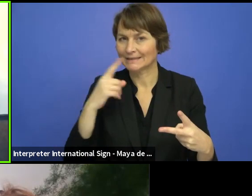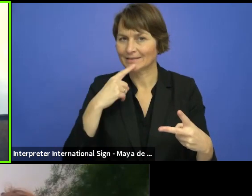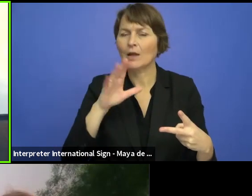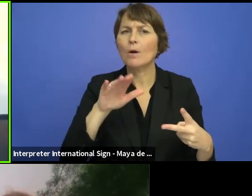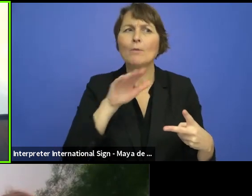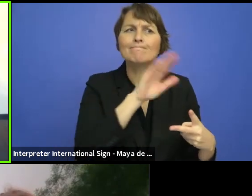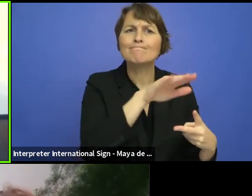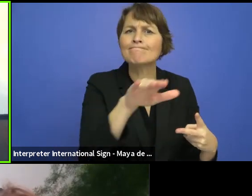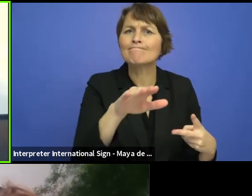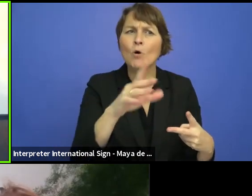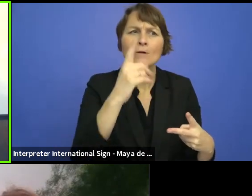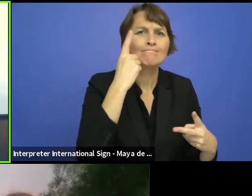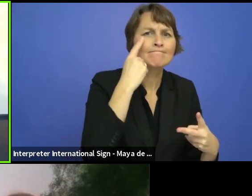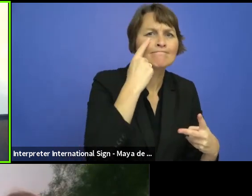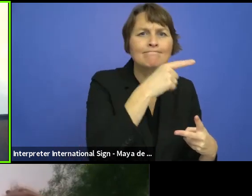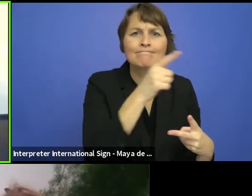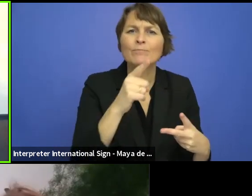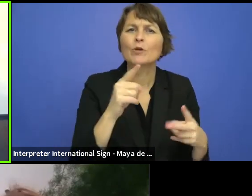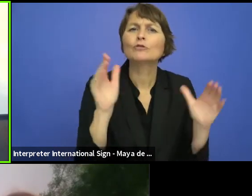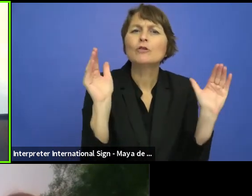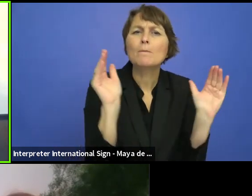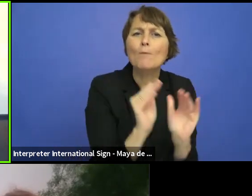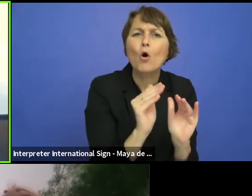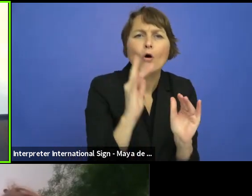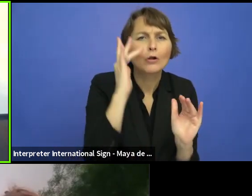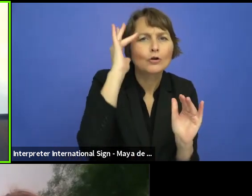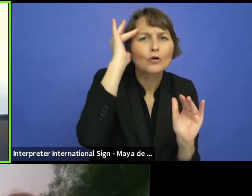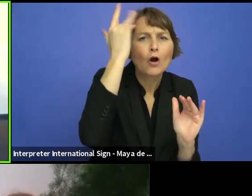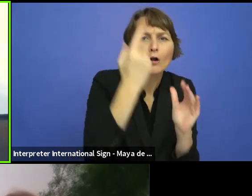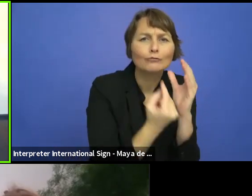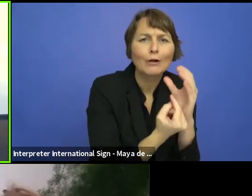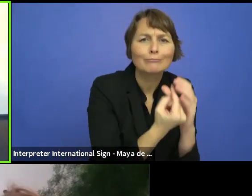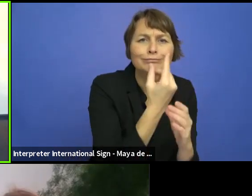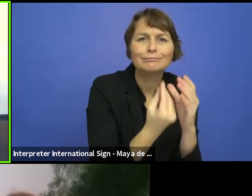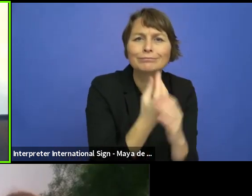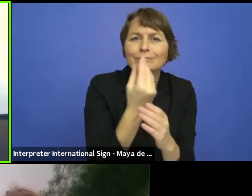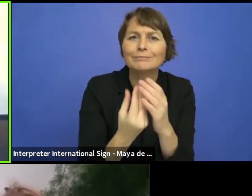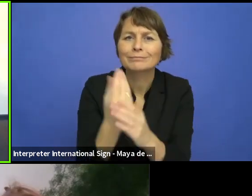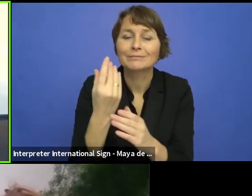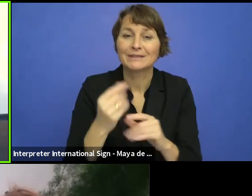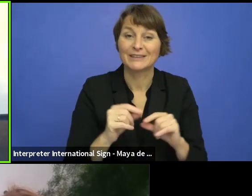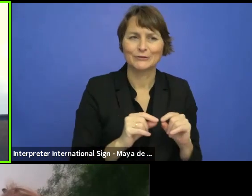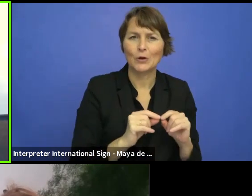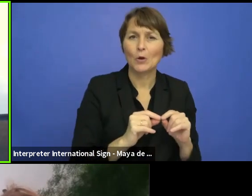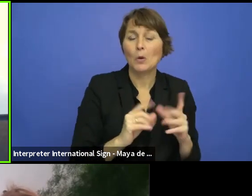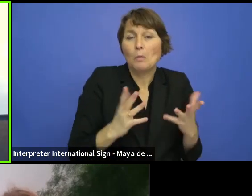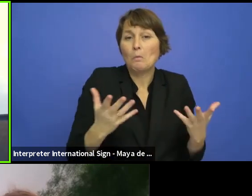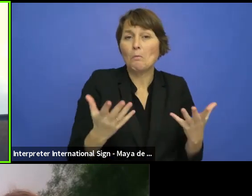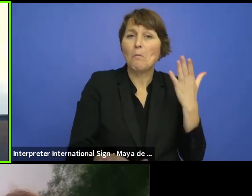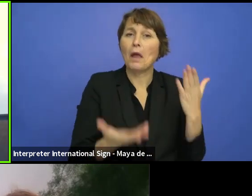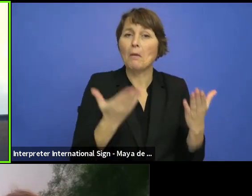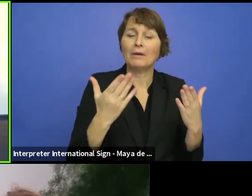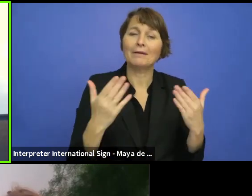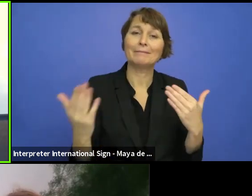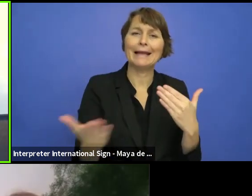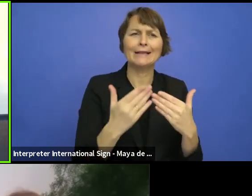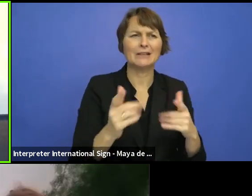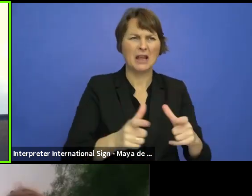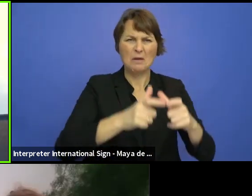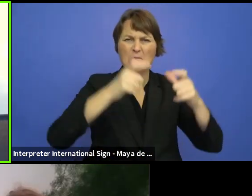for the small cultural initiatives, because it might be much more easier for big houses